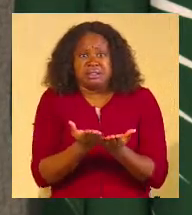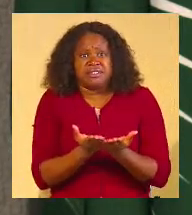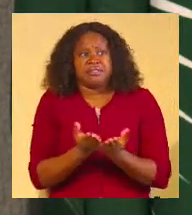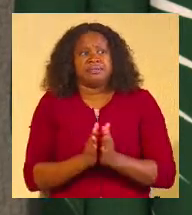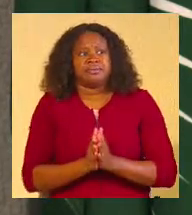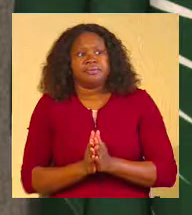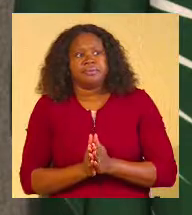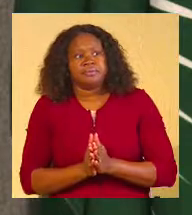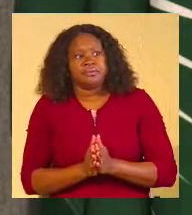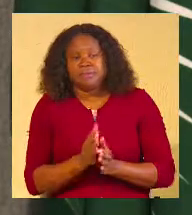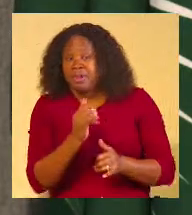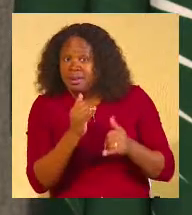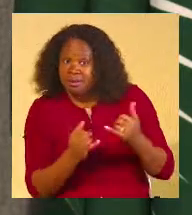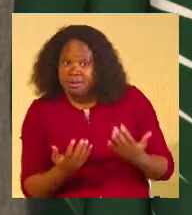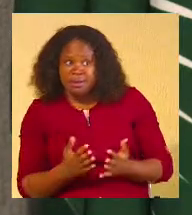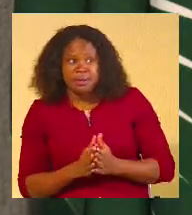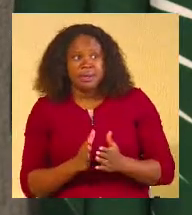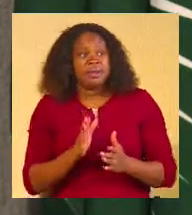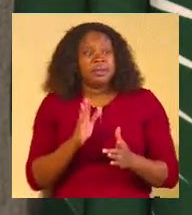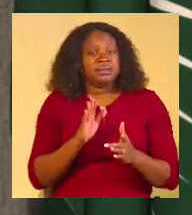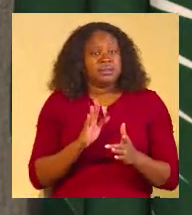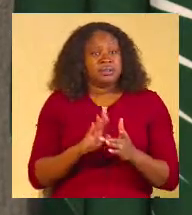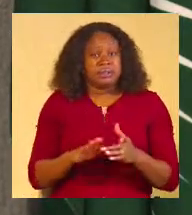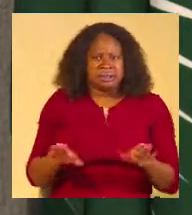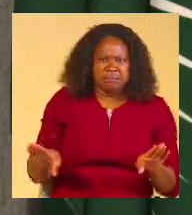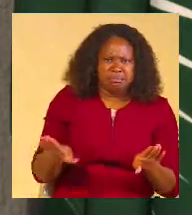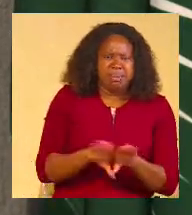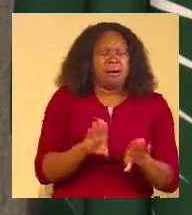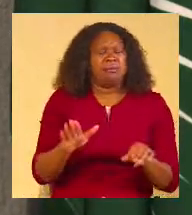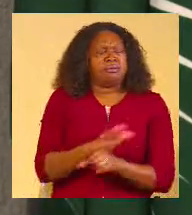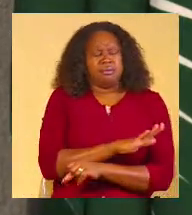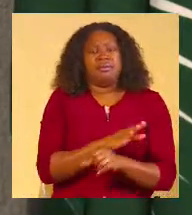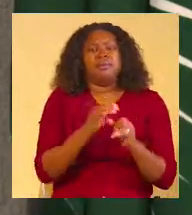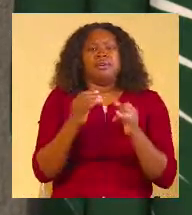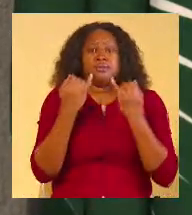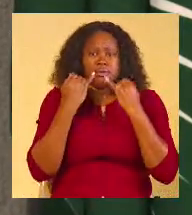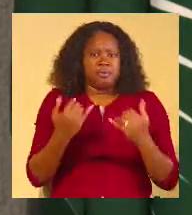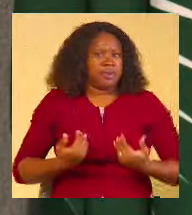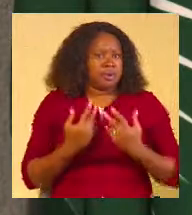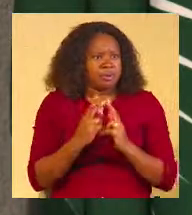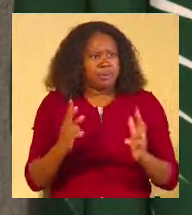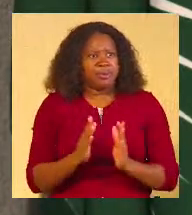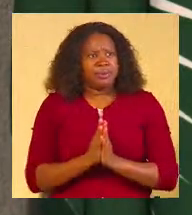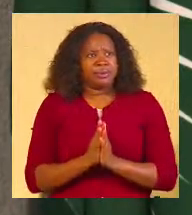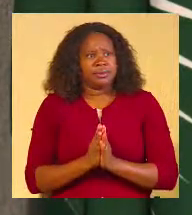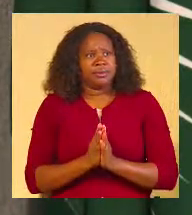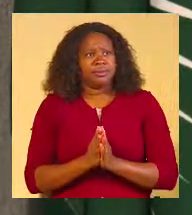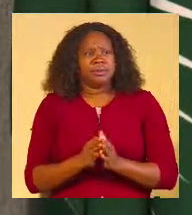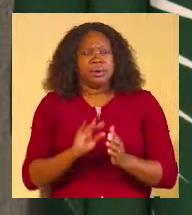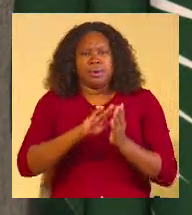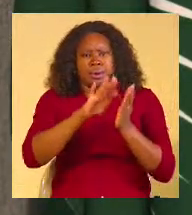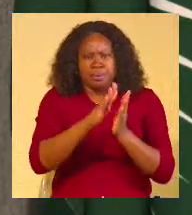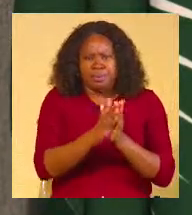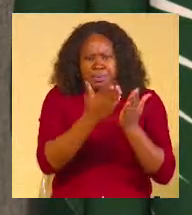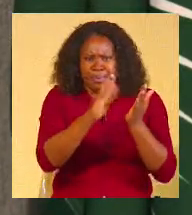services. And then the last thing is really around the adequate information to the young people. So we're putting out quite a bit of pamphlets